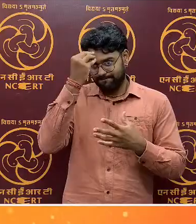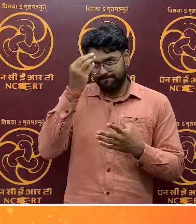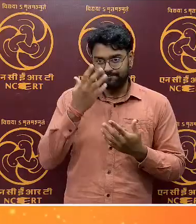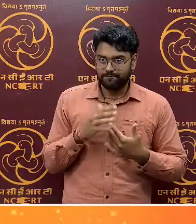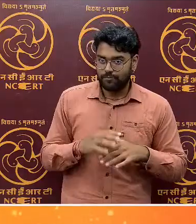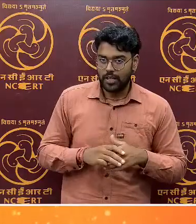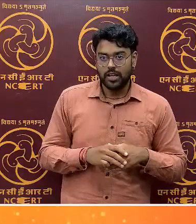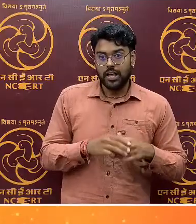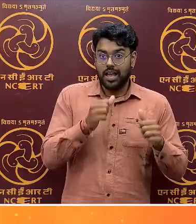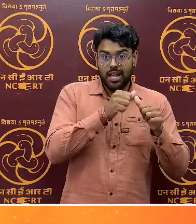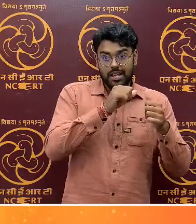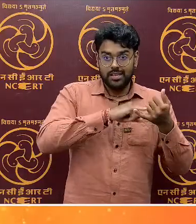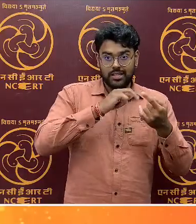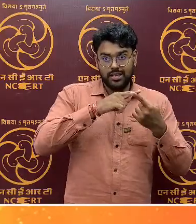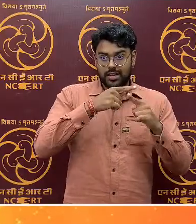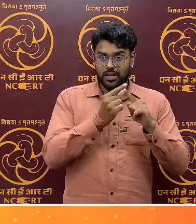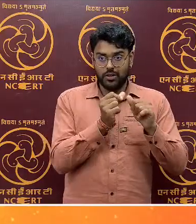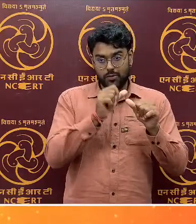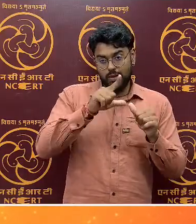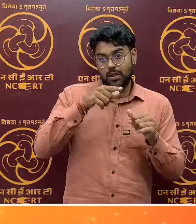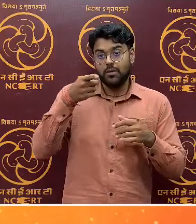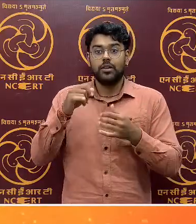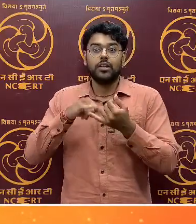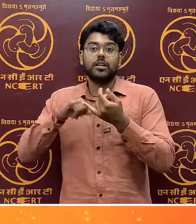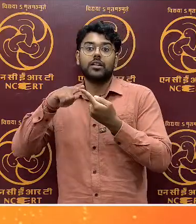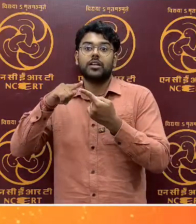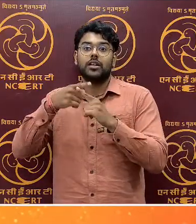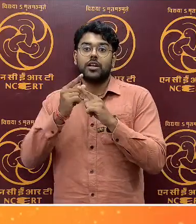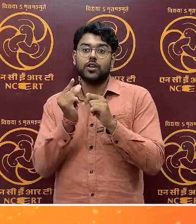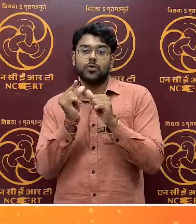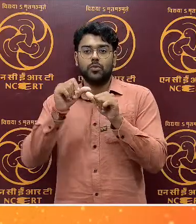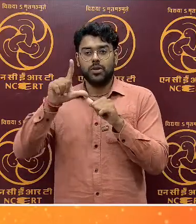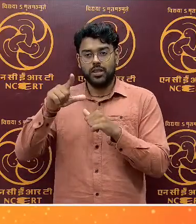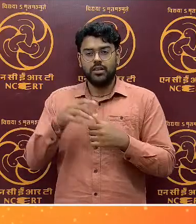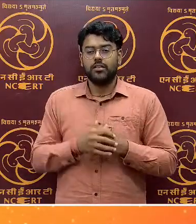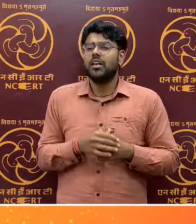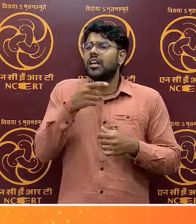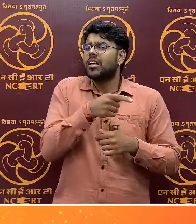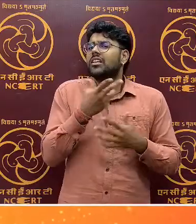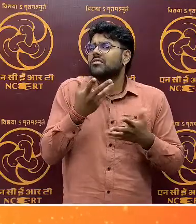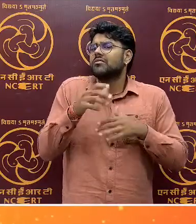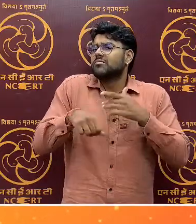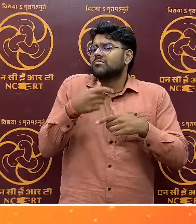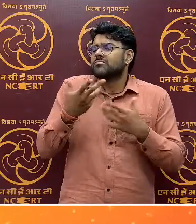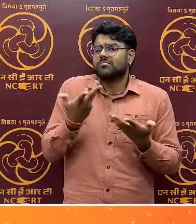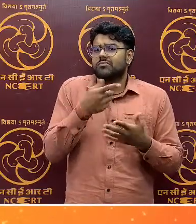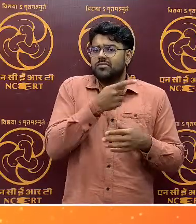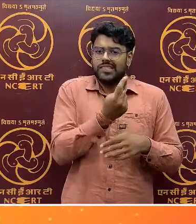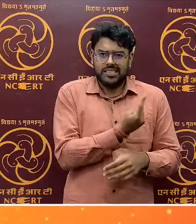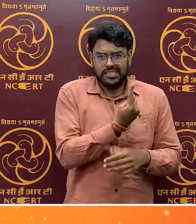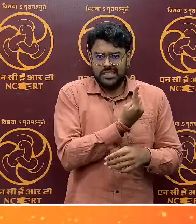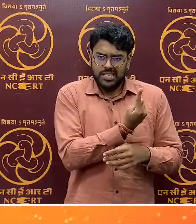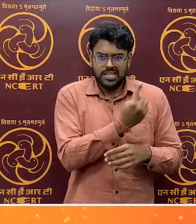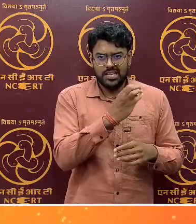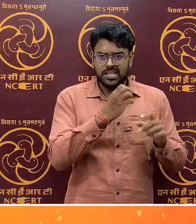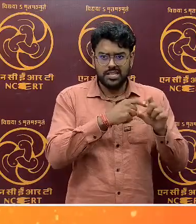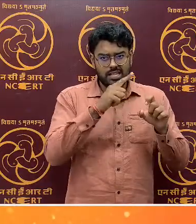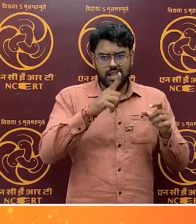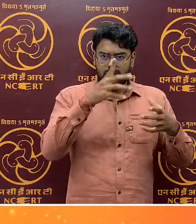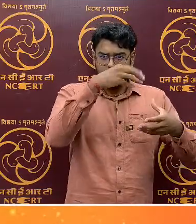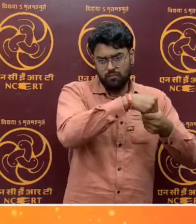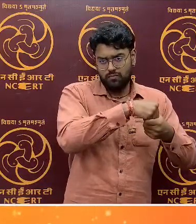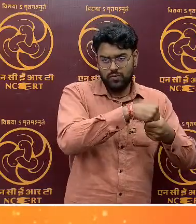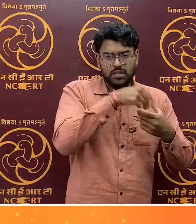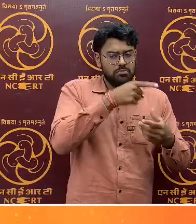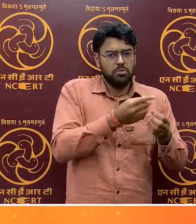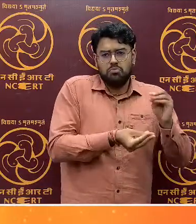and asexual reproduction. Now let's talk about the journey. Because in asexual reproduction there is only 1 cell involved, so there is